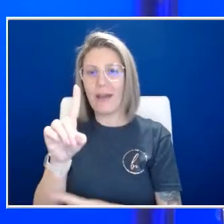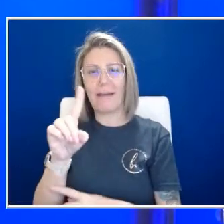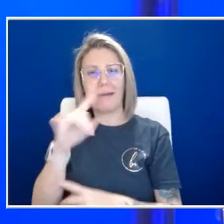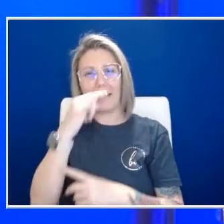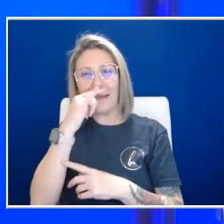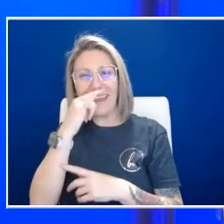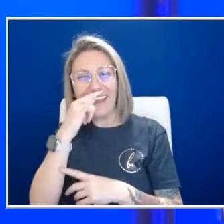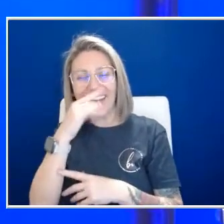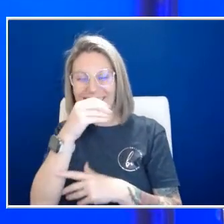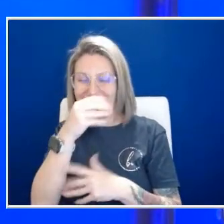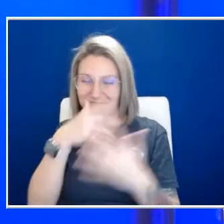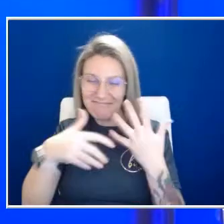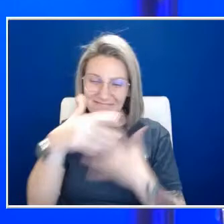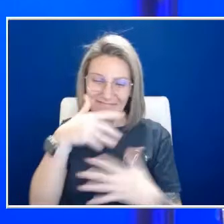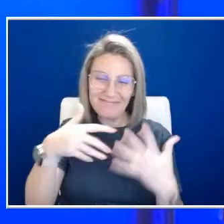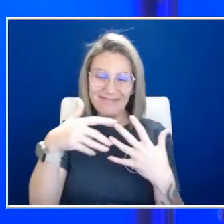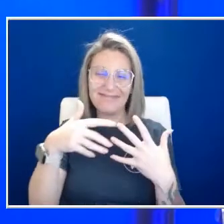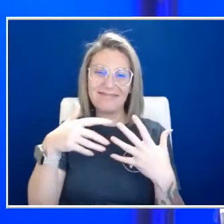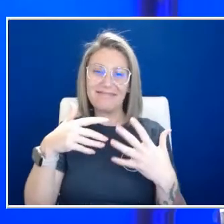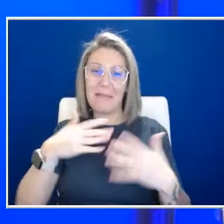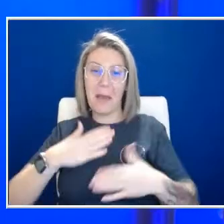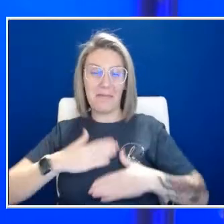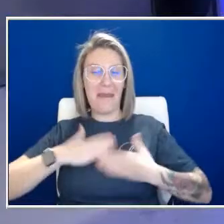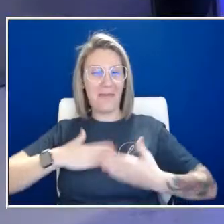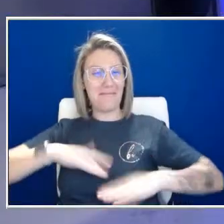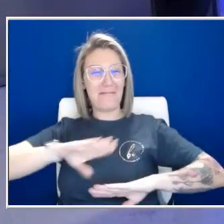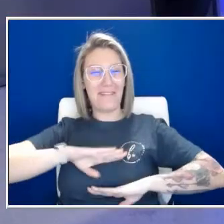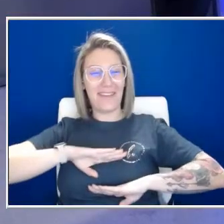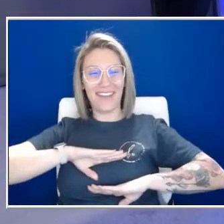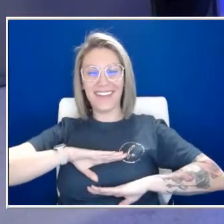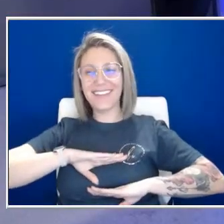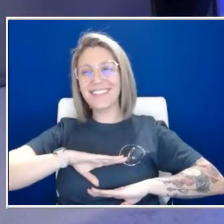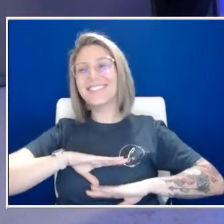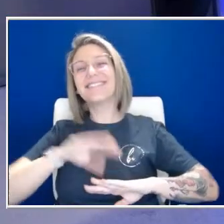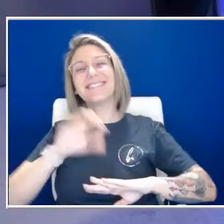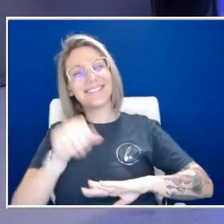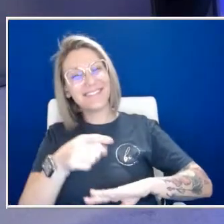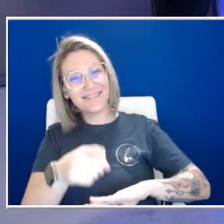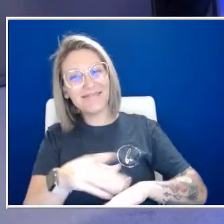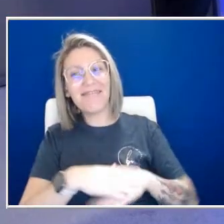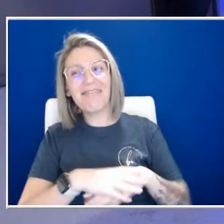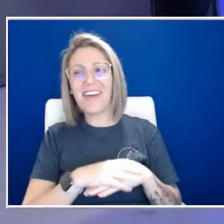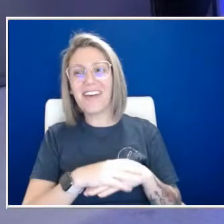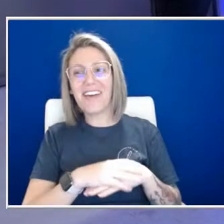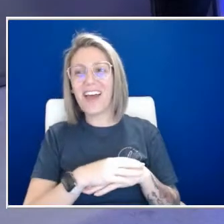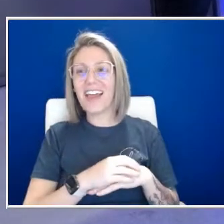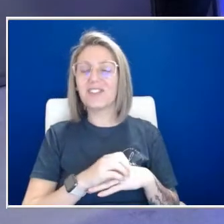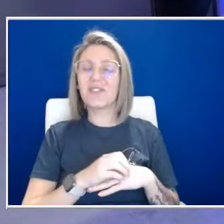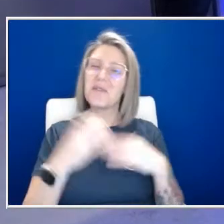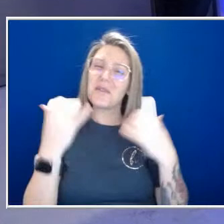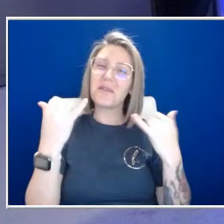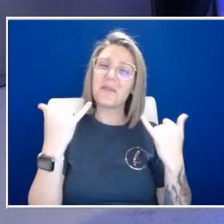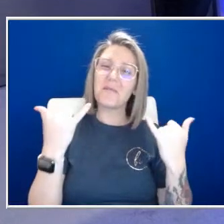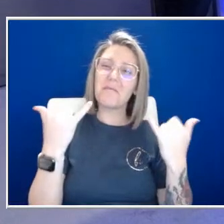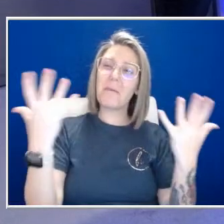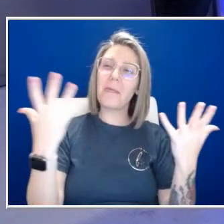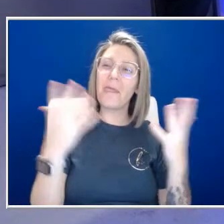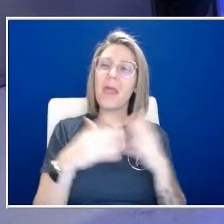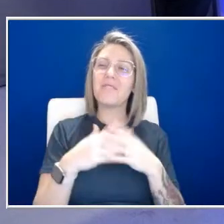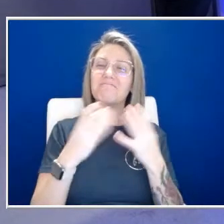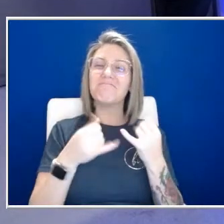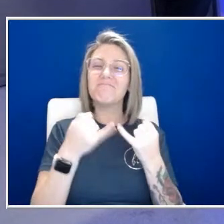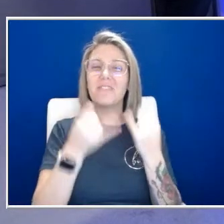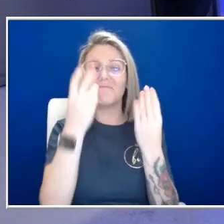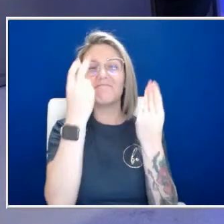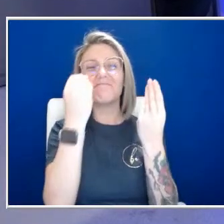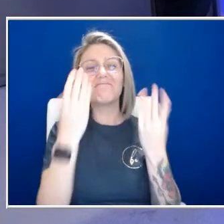I'm pretty happy. Yes, you are. Yes, you are. I want to get our takeaways today. And Dr. Leminska, what do you want